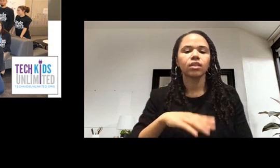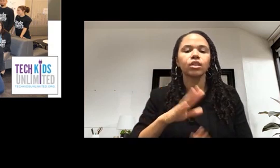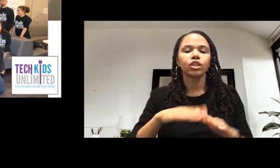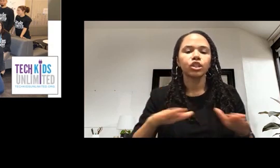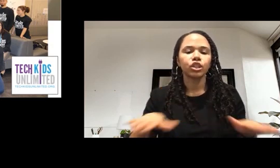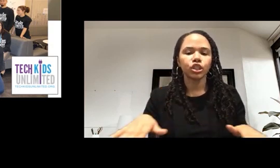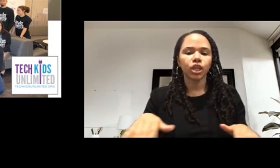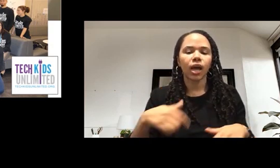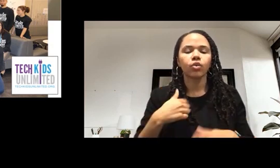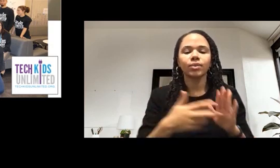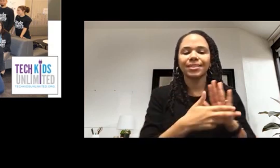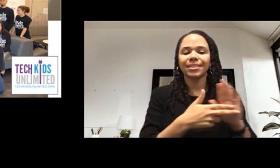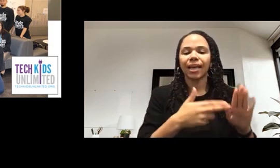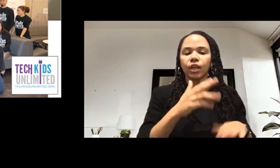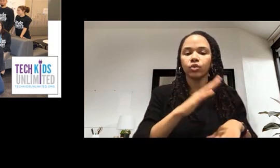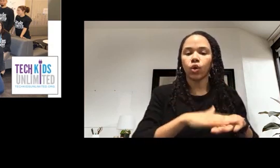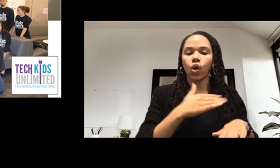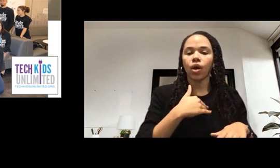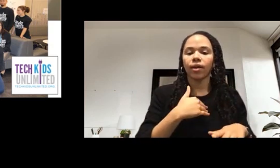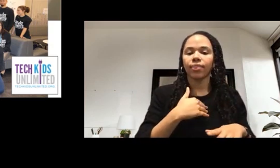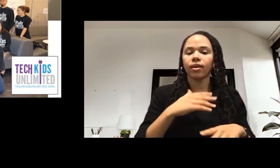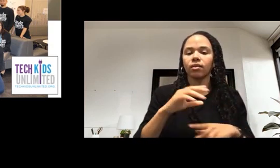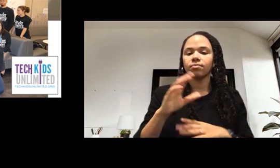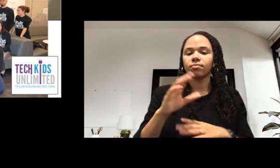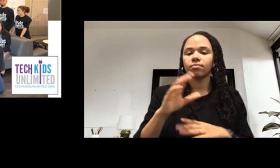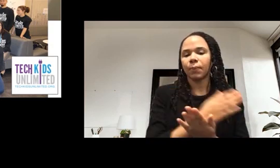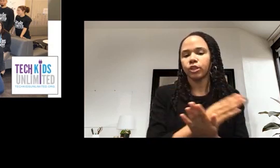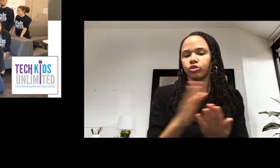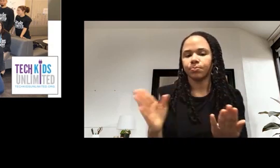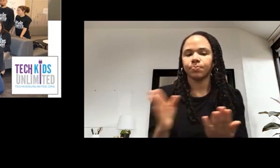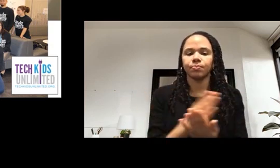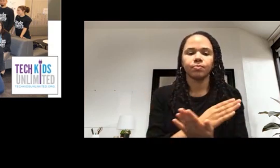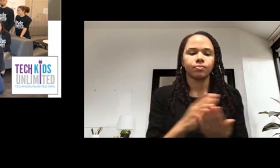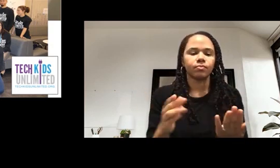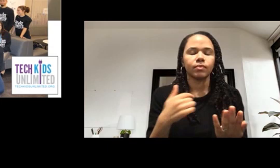of speech therapy, occupational therapy, a see-it play